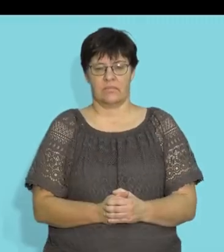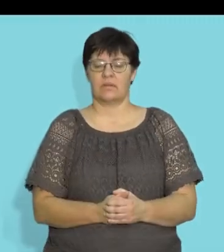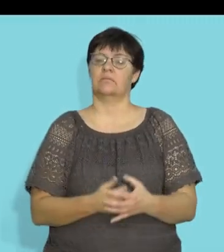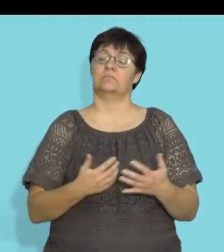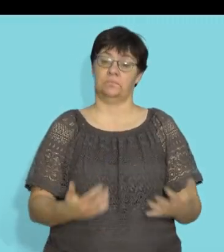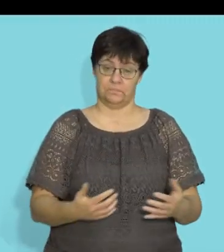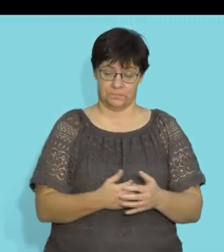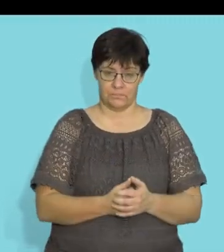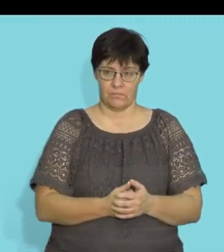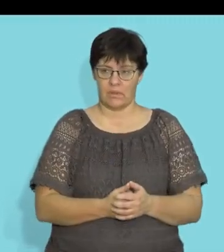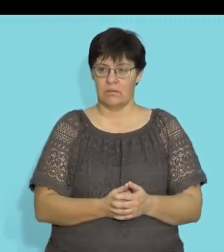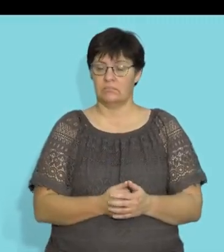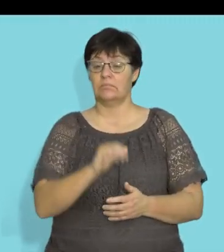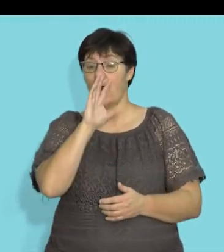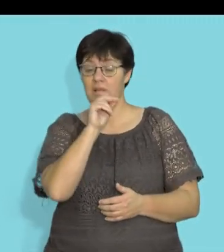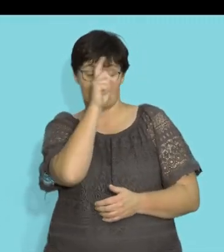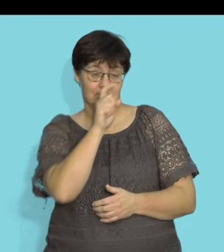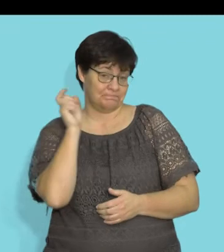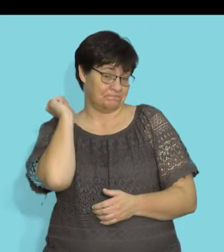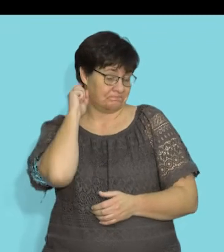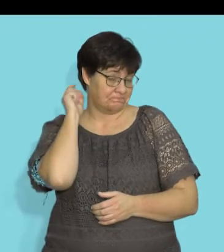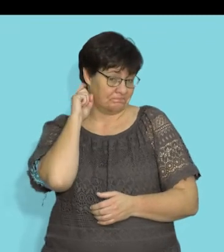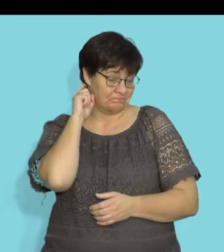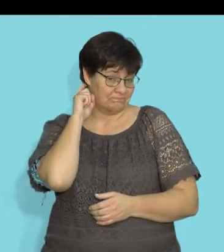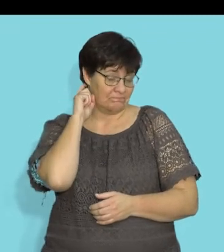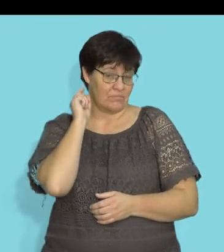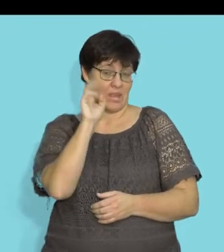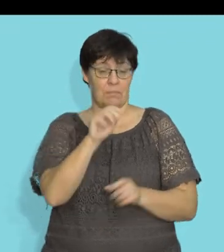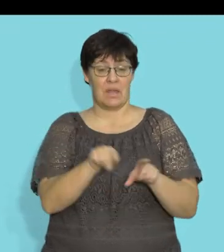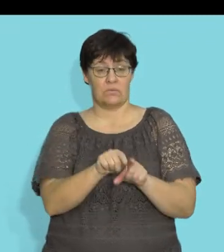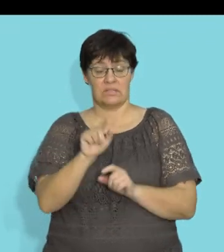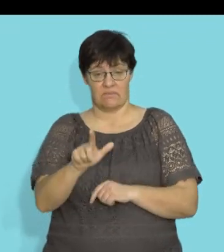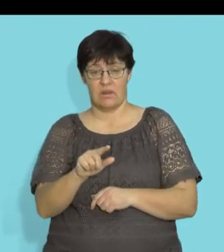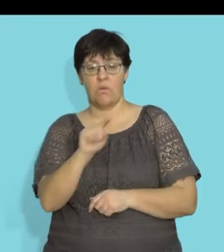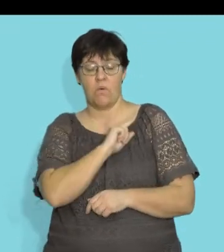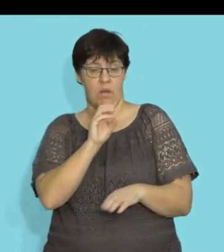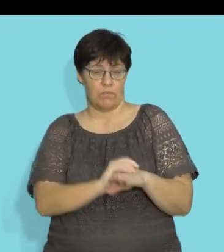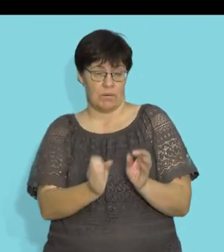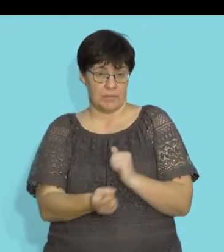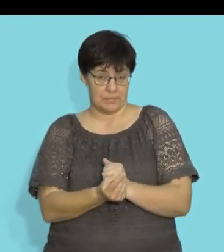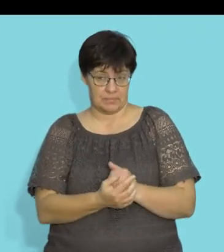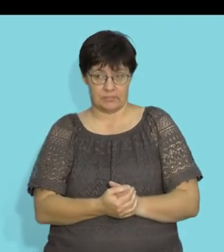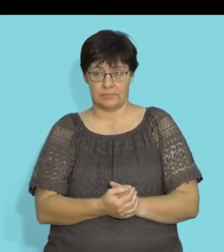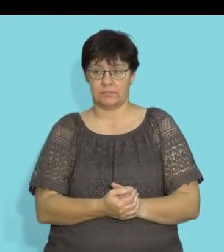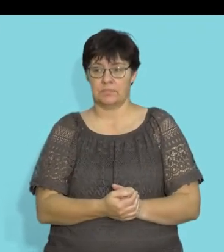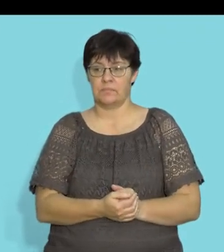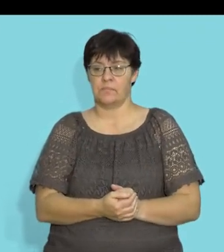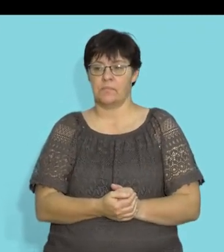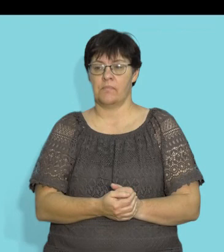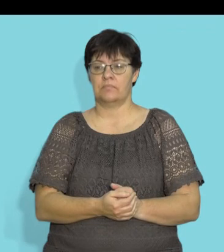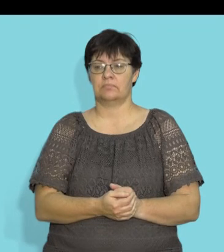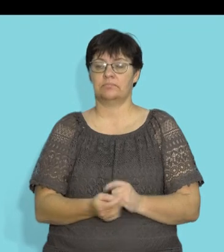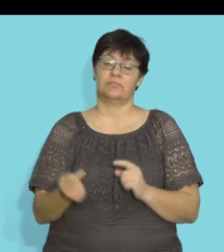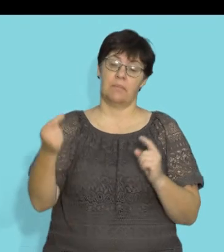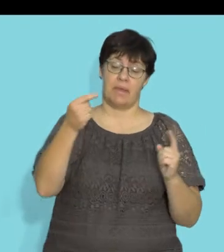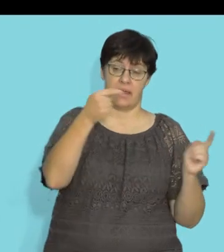Cool, so I've asked you guys to keep in the back of your mind that m is equal to 7 and why that is a problem. If I